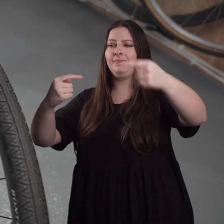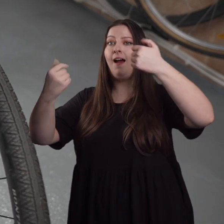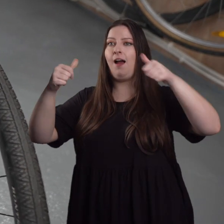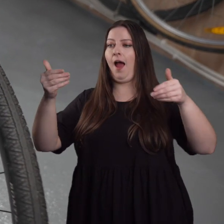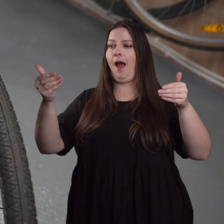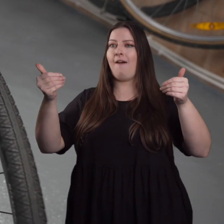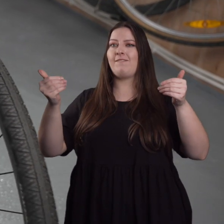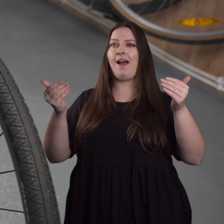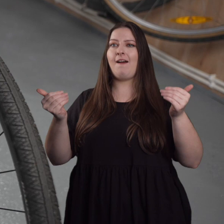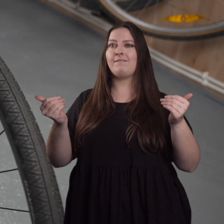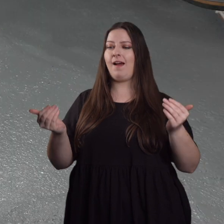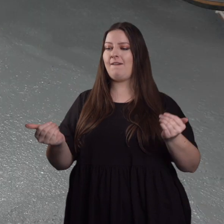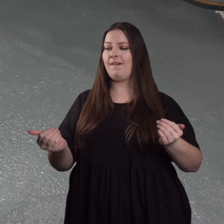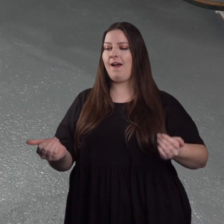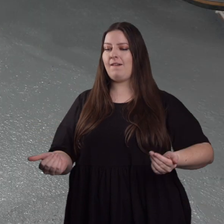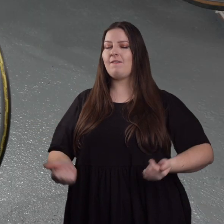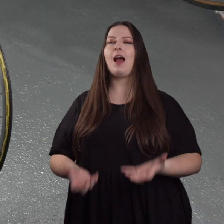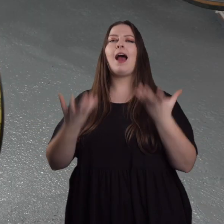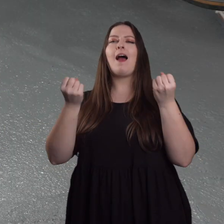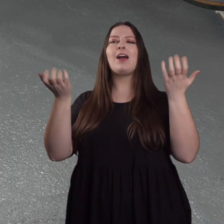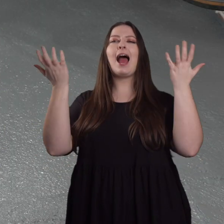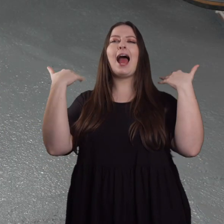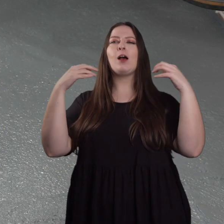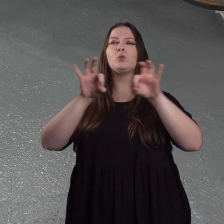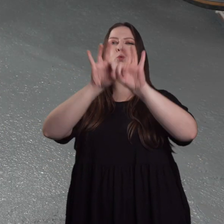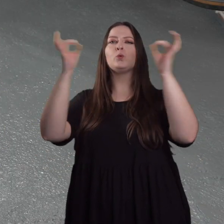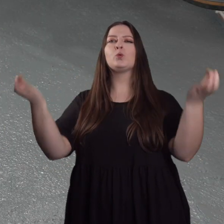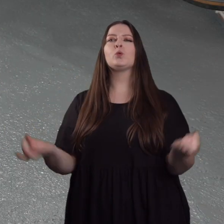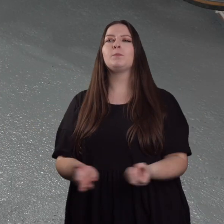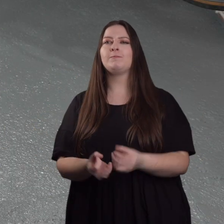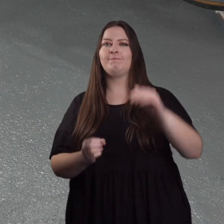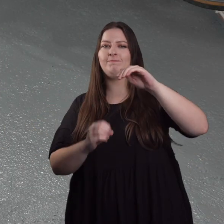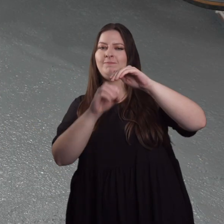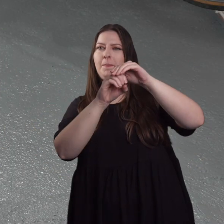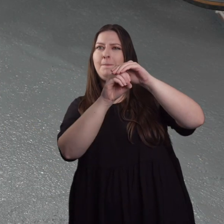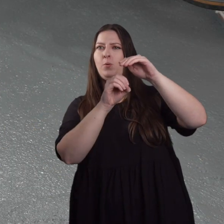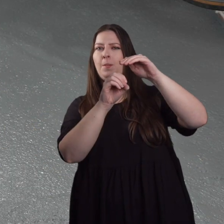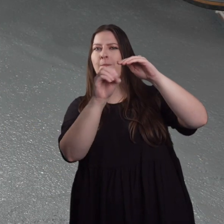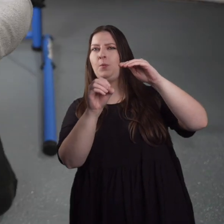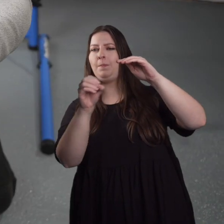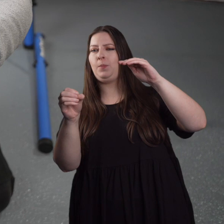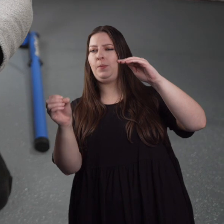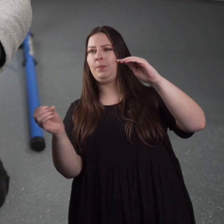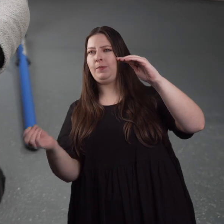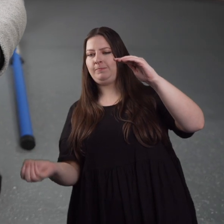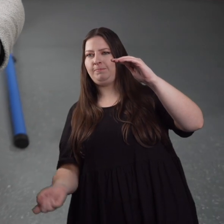Next, move the tire levers around the tire in opposite directions until one edge of the tire is removed.